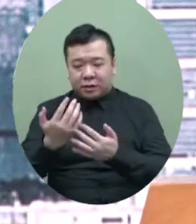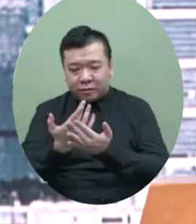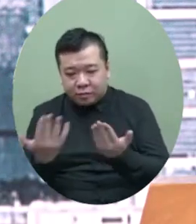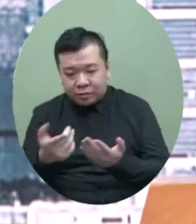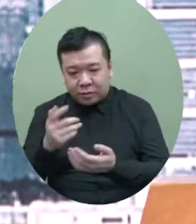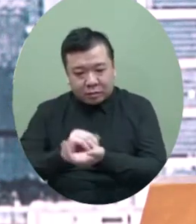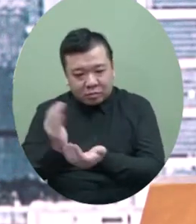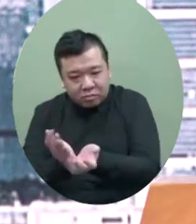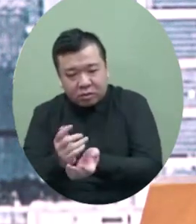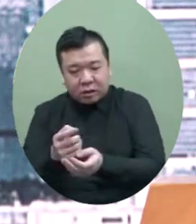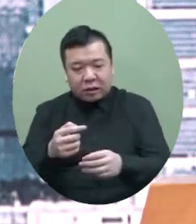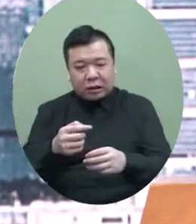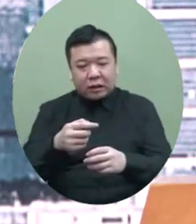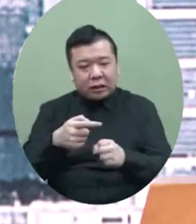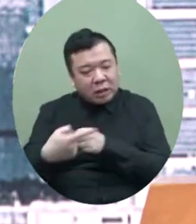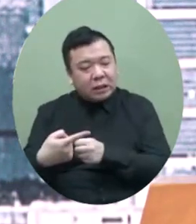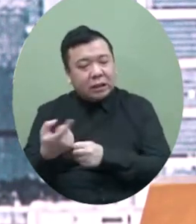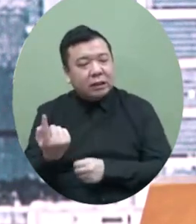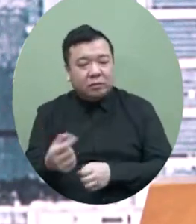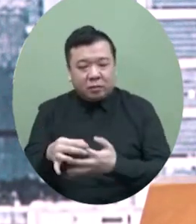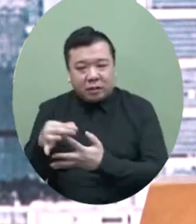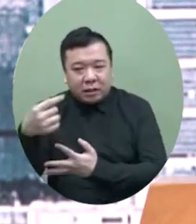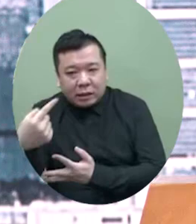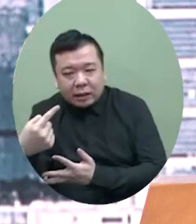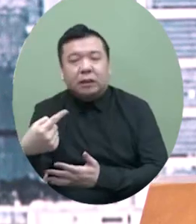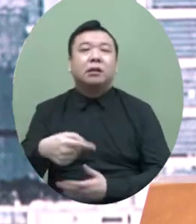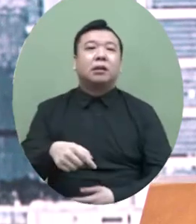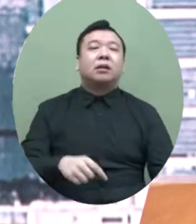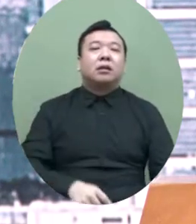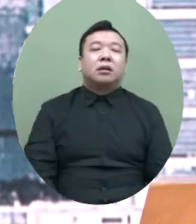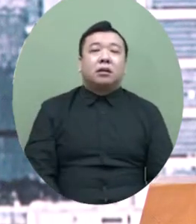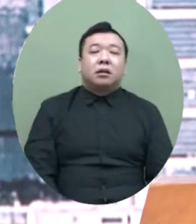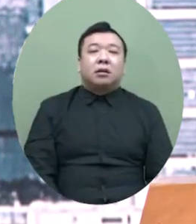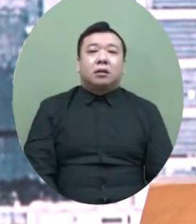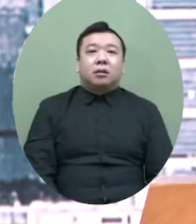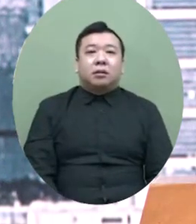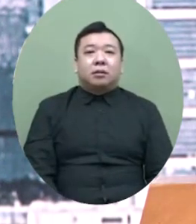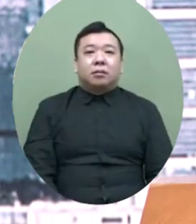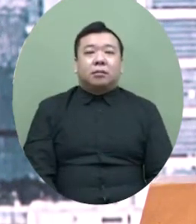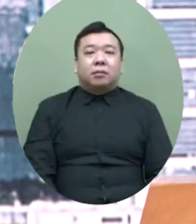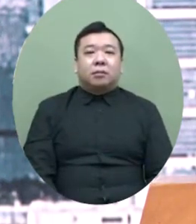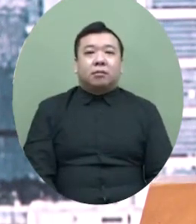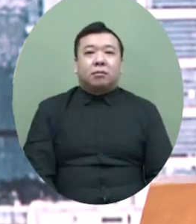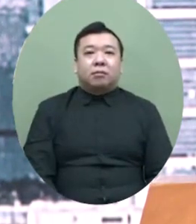Now, this is, of course, not the only instrument or measure that the Hong Kong SAR